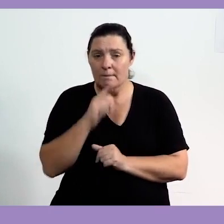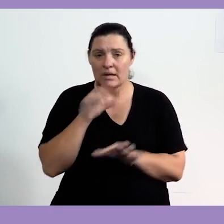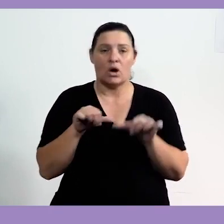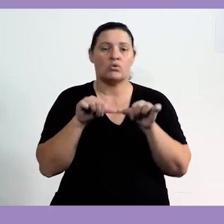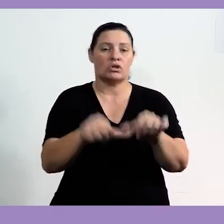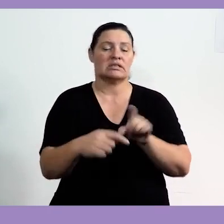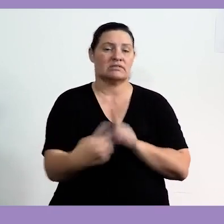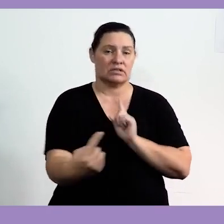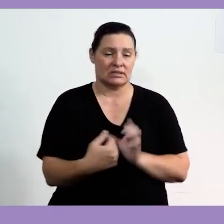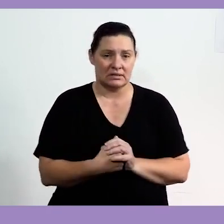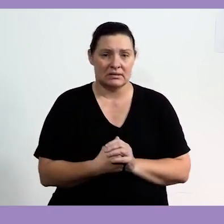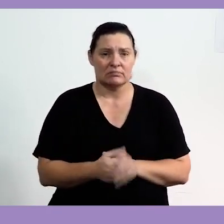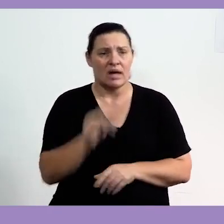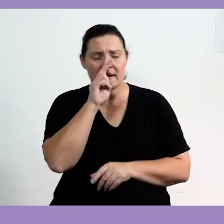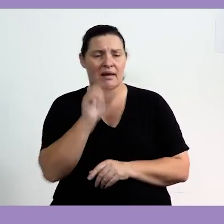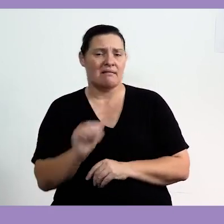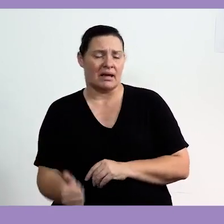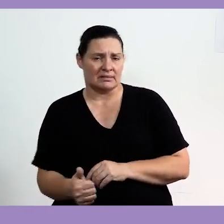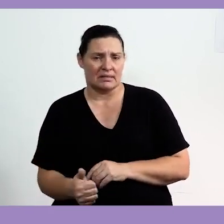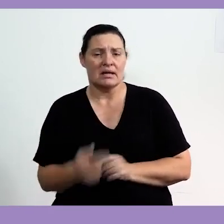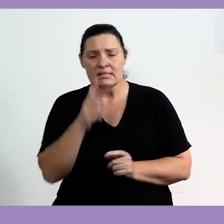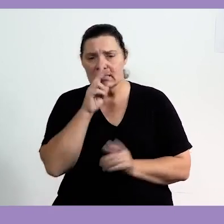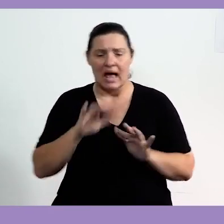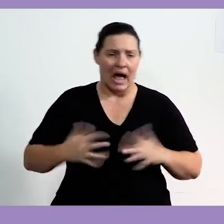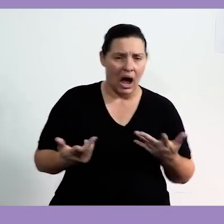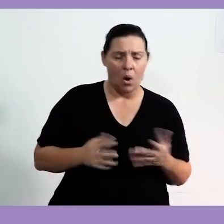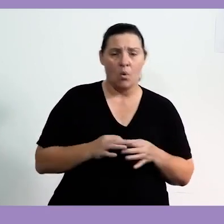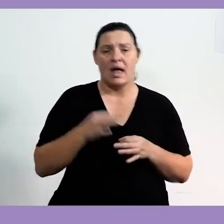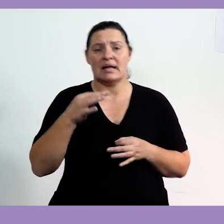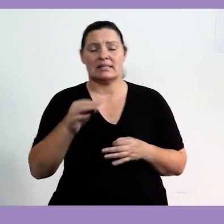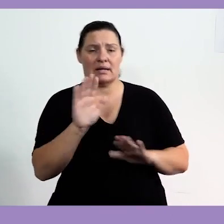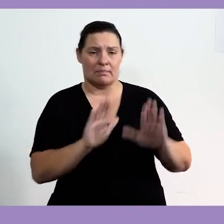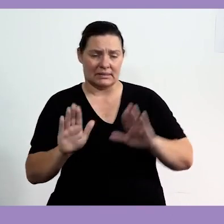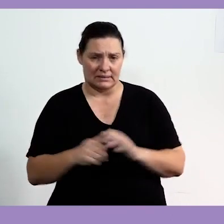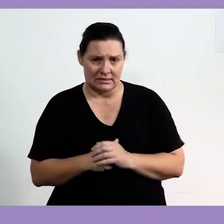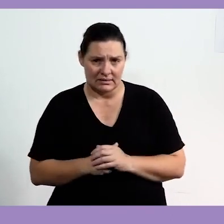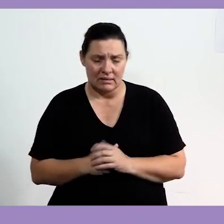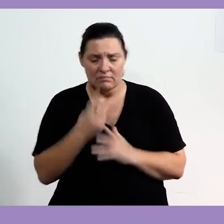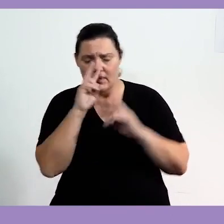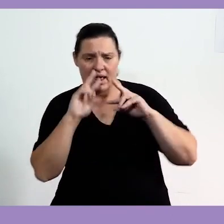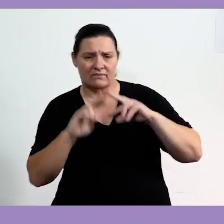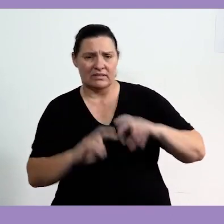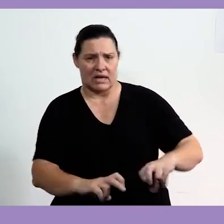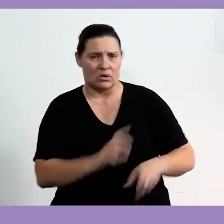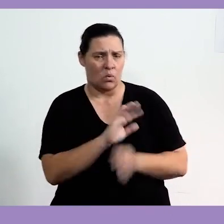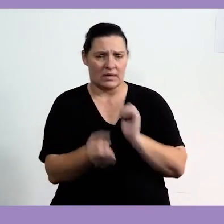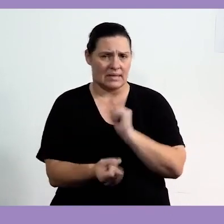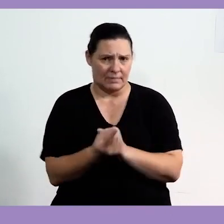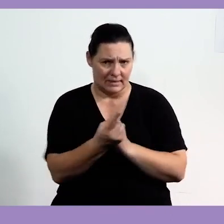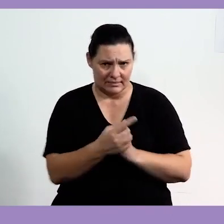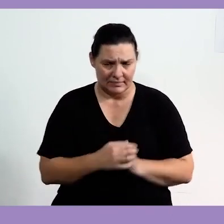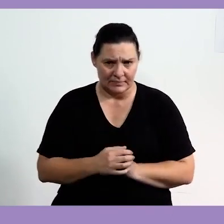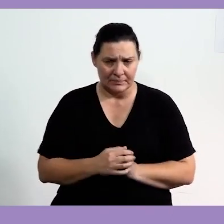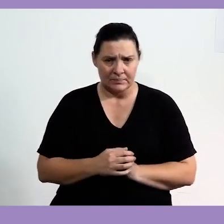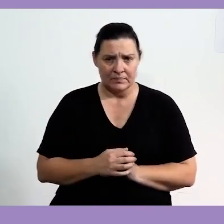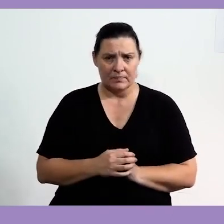that is our constant difference. Let's look at the next one and see how we can extend this pattern. So let's investigate what is going